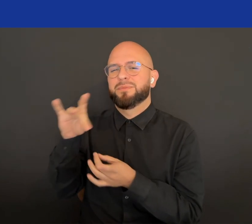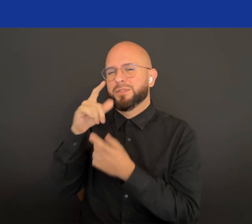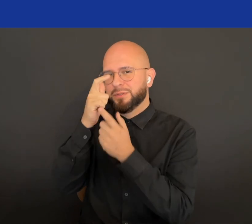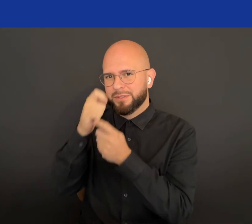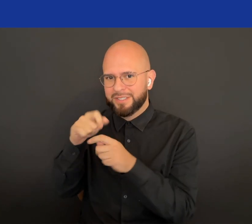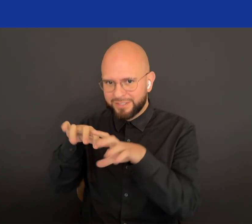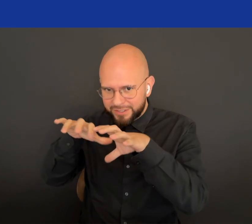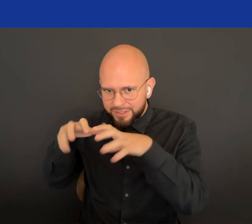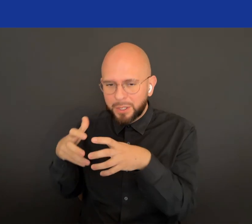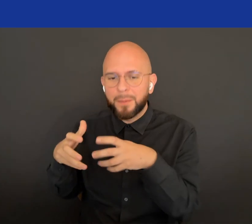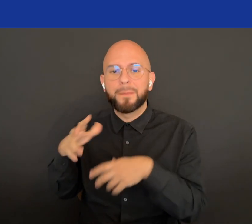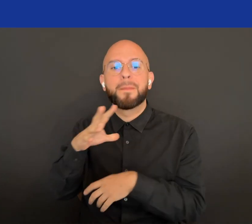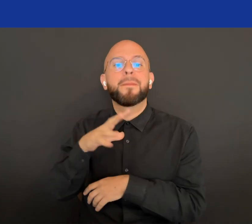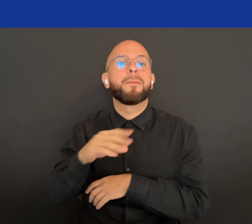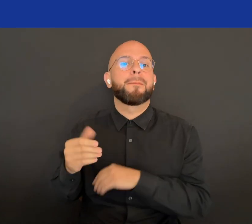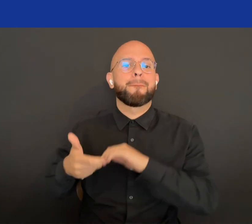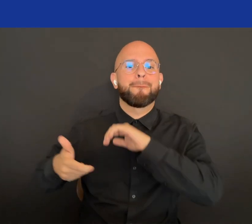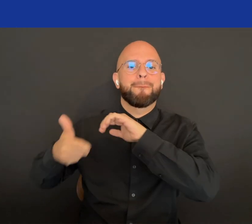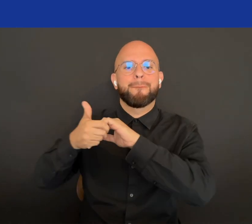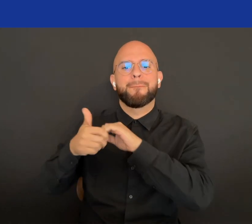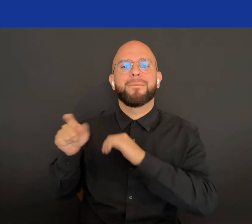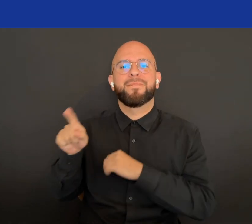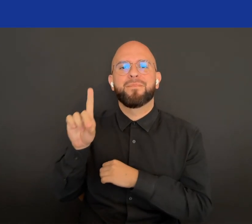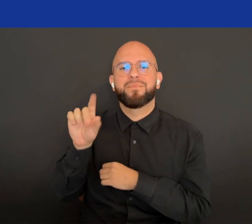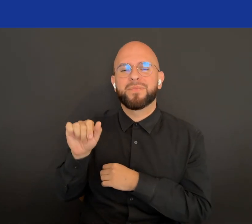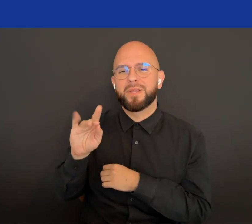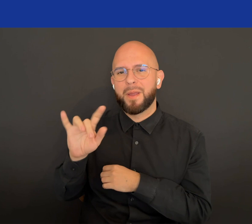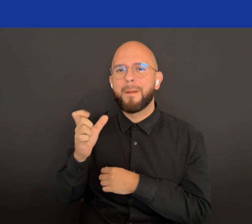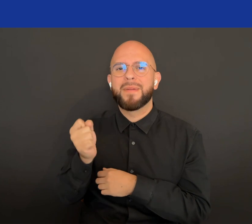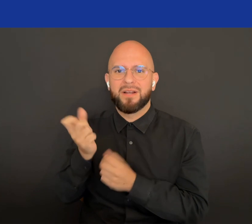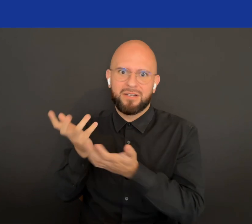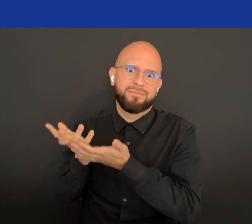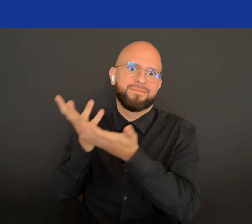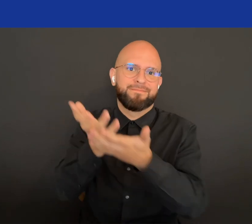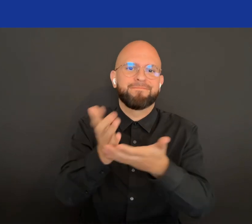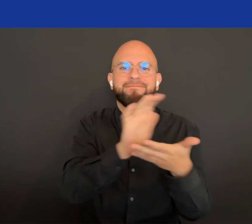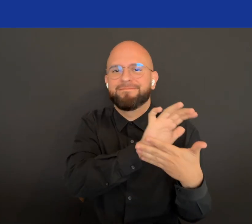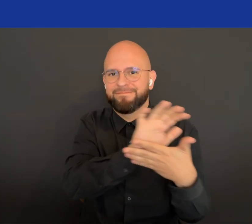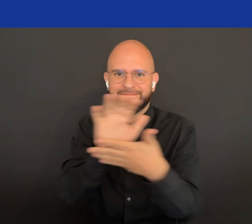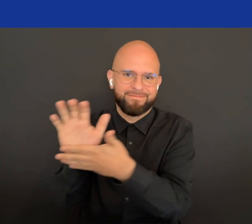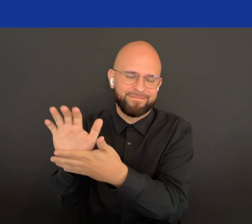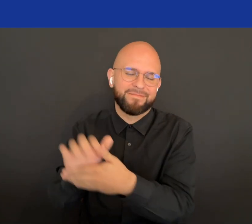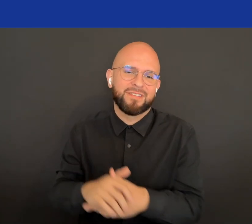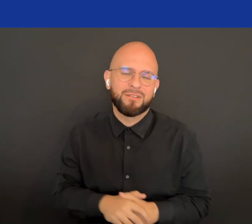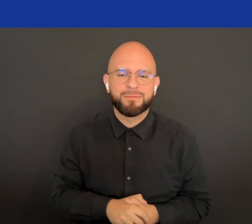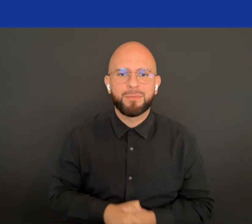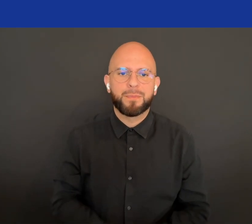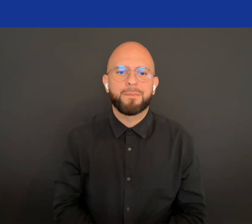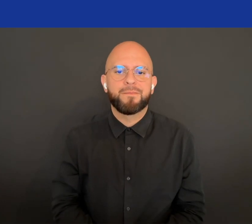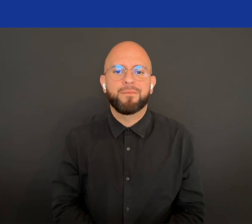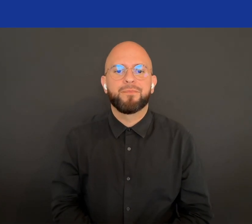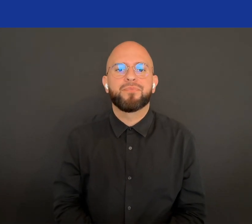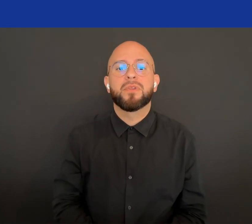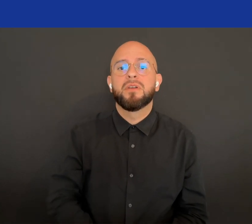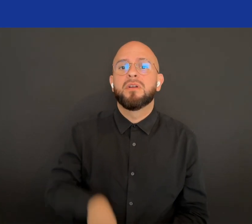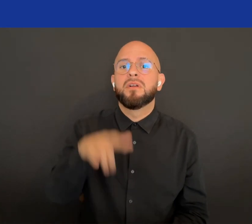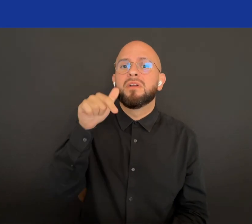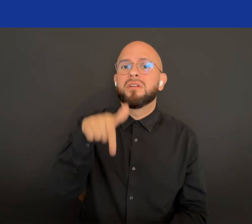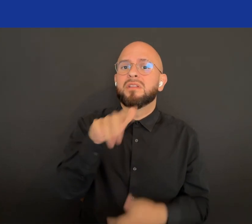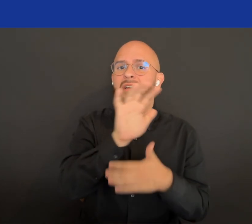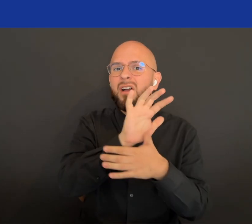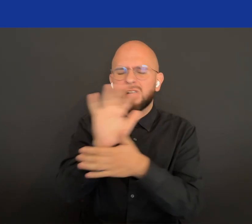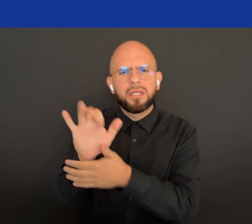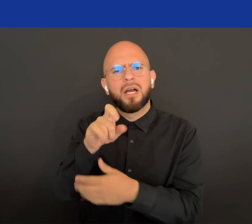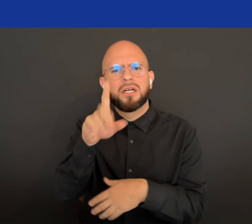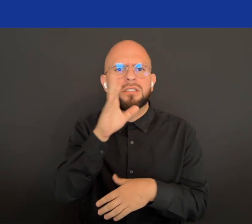Disabilities Religion and Spirituality Interest Network, in partnership with Disability Belongs. This series